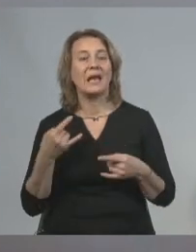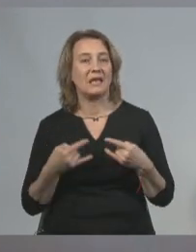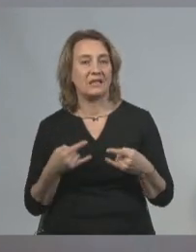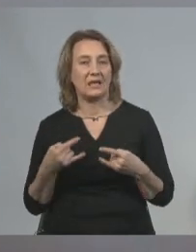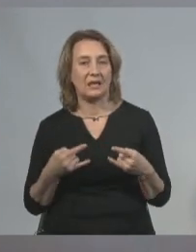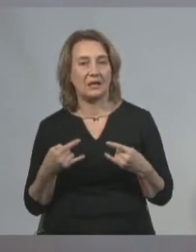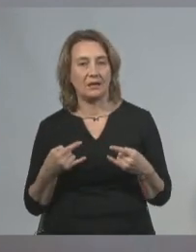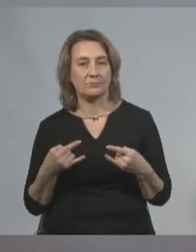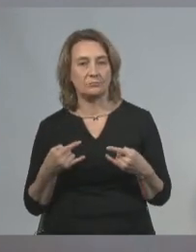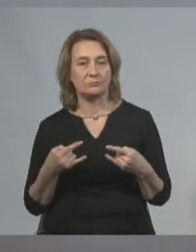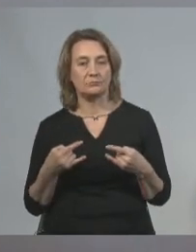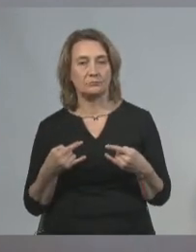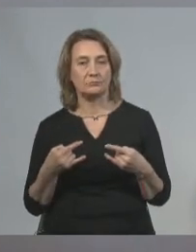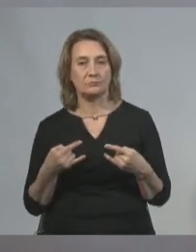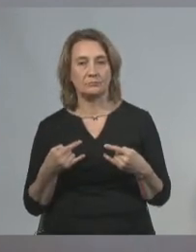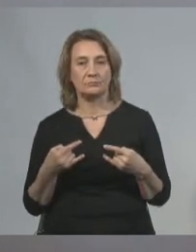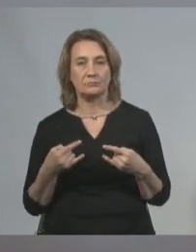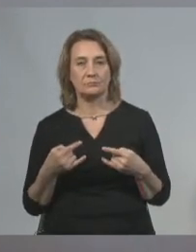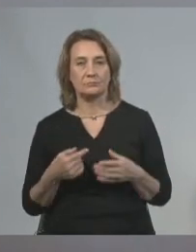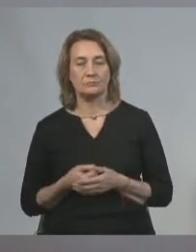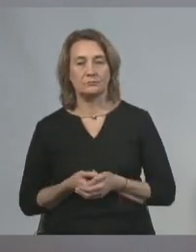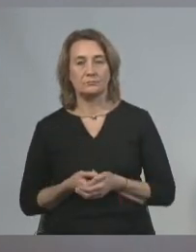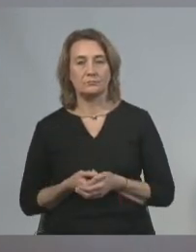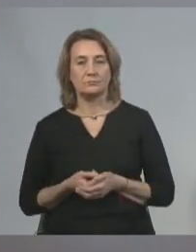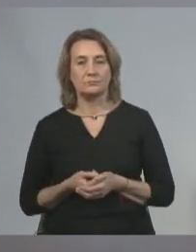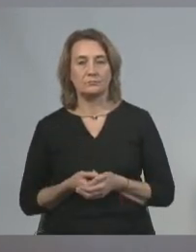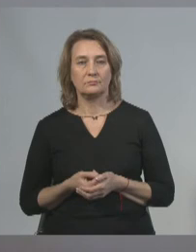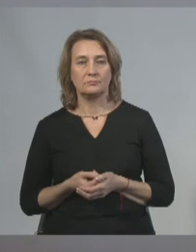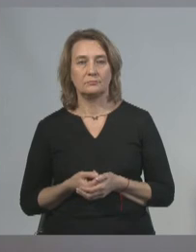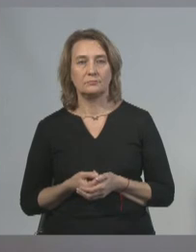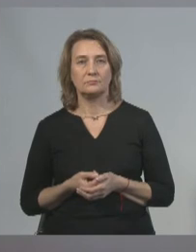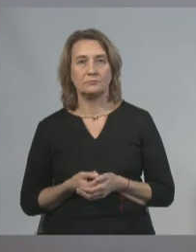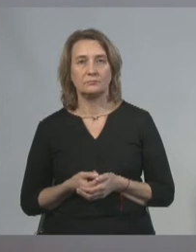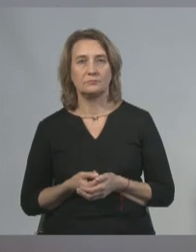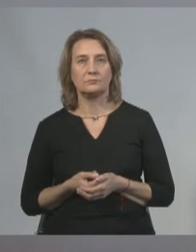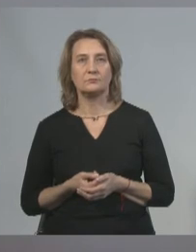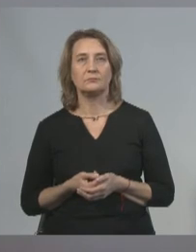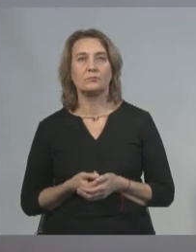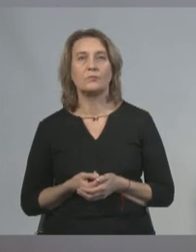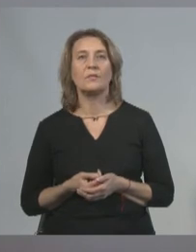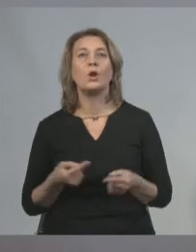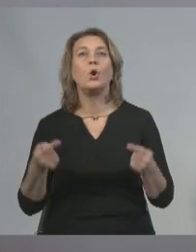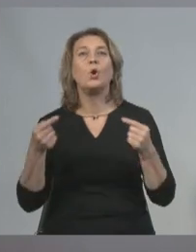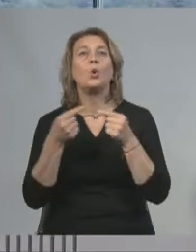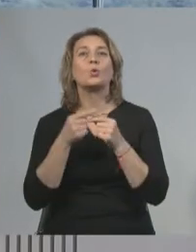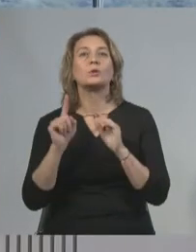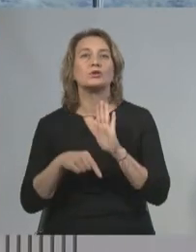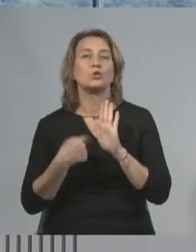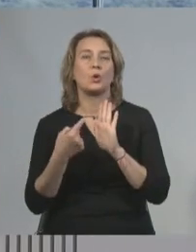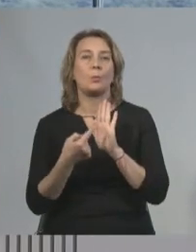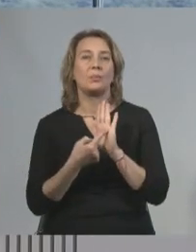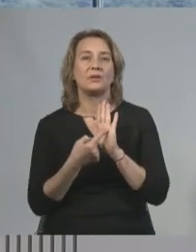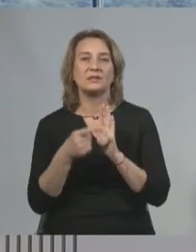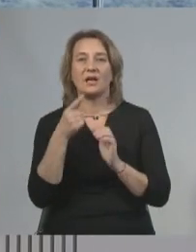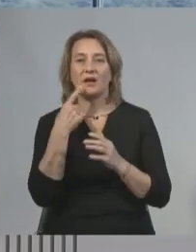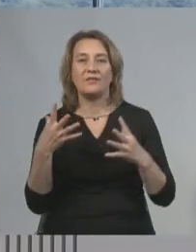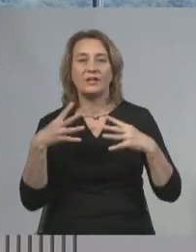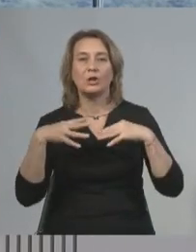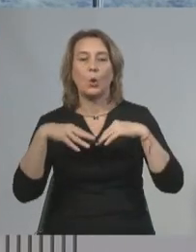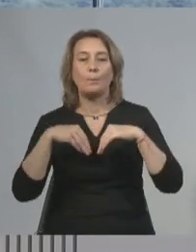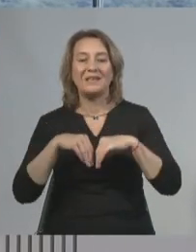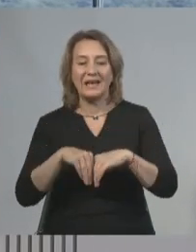uh marina can can i please ask you clarify this question can i please